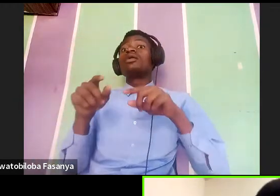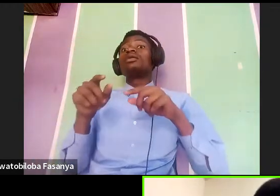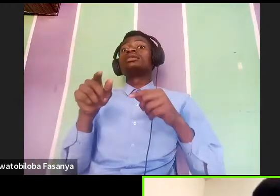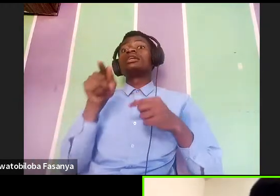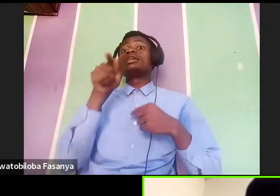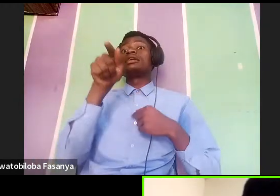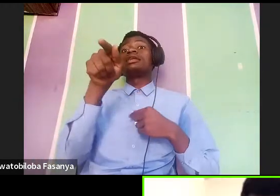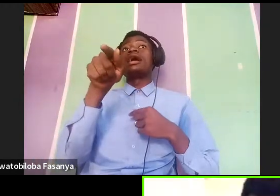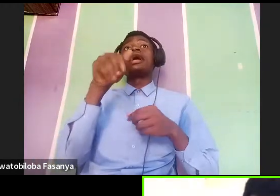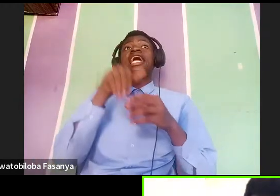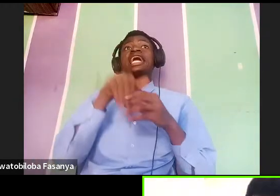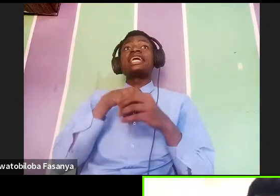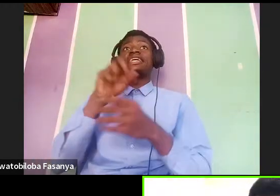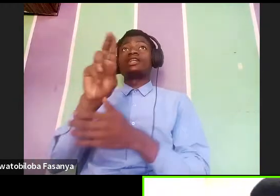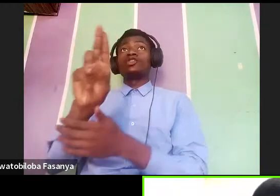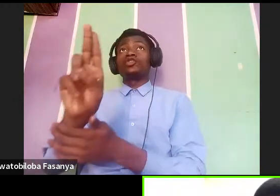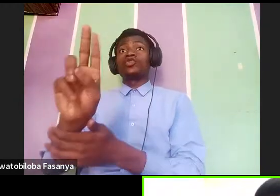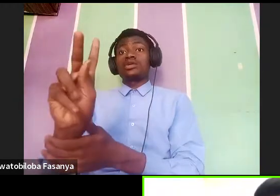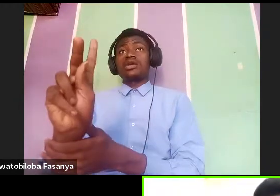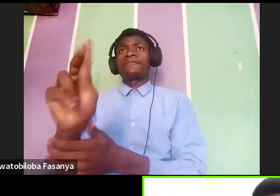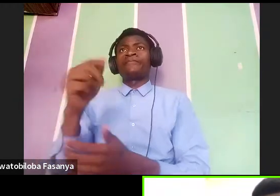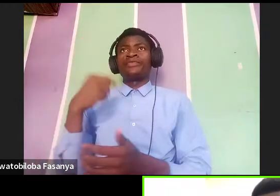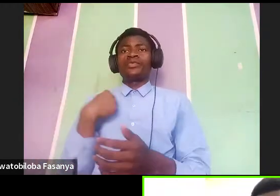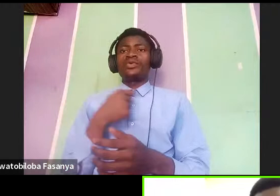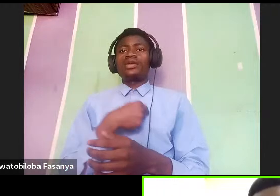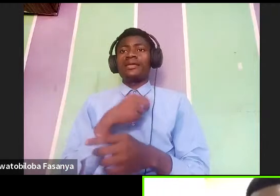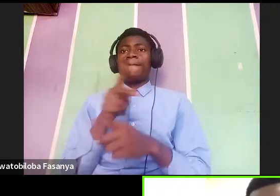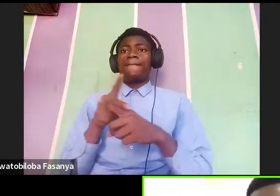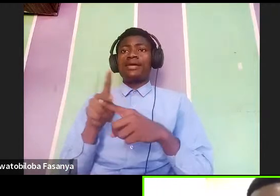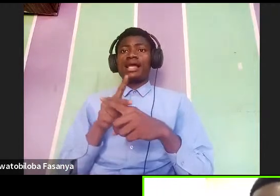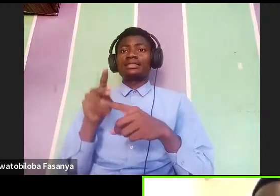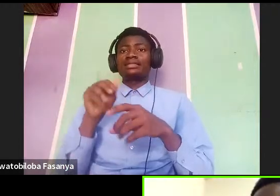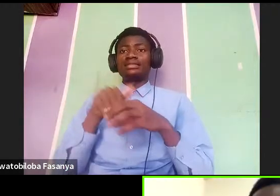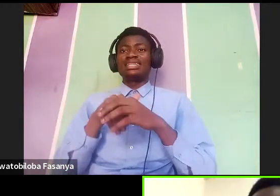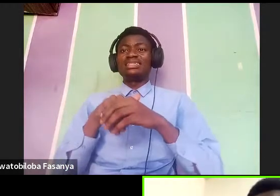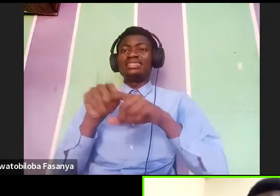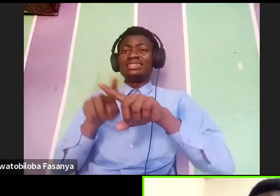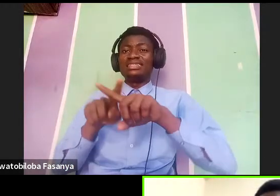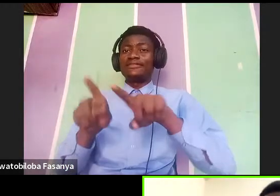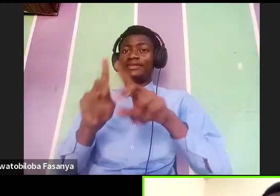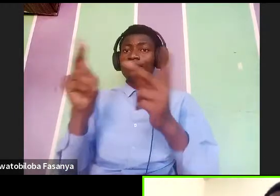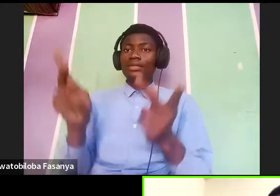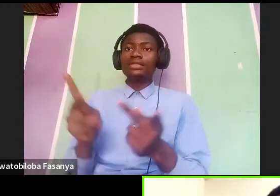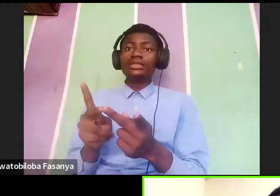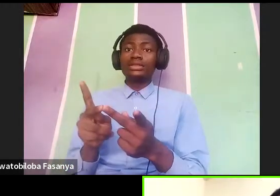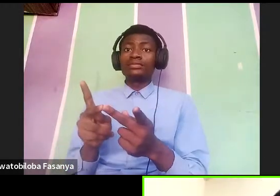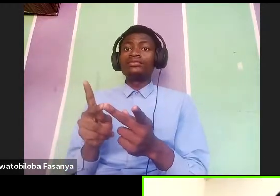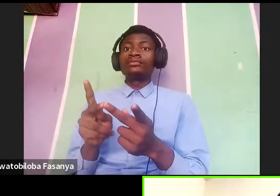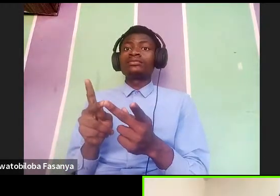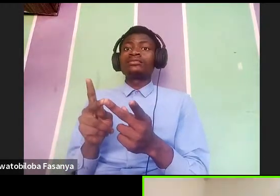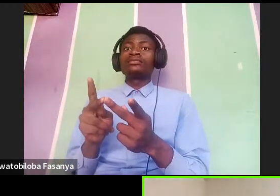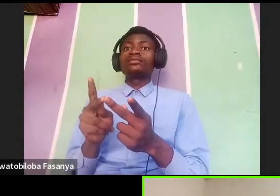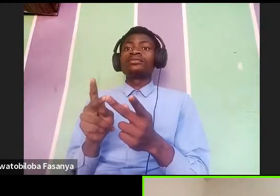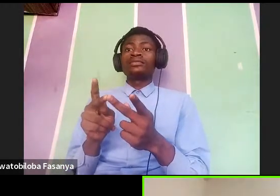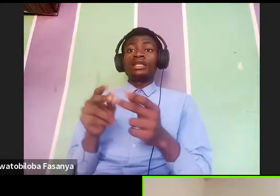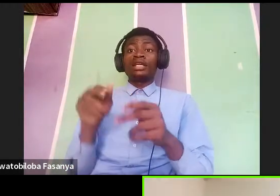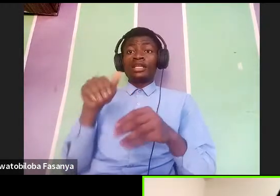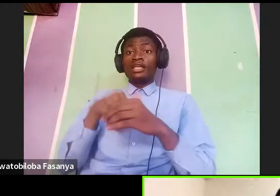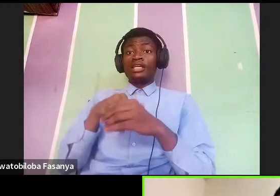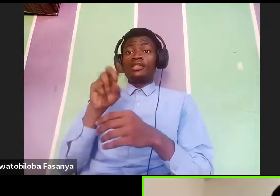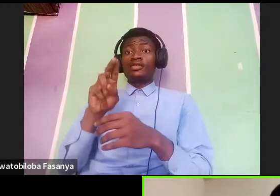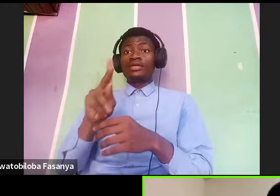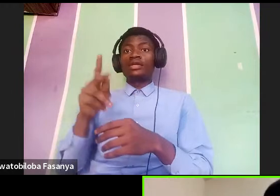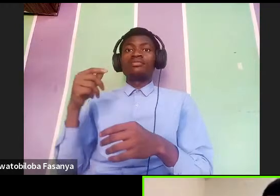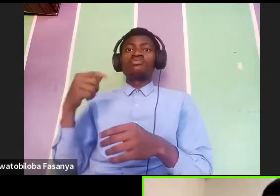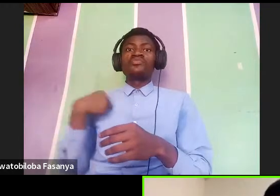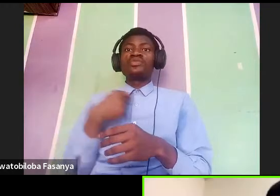We practice in different places. You would most likely start antibiotics after so many